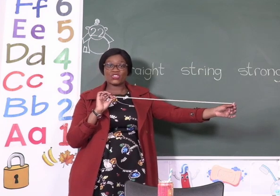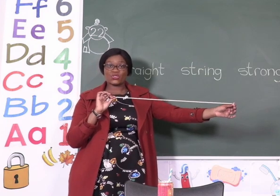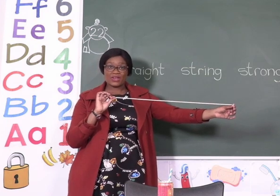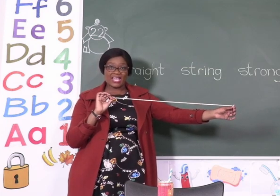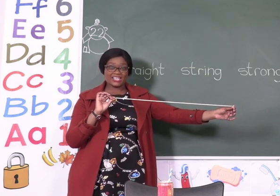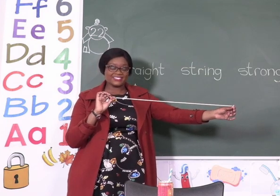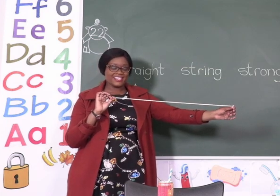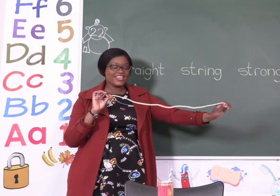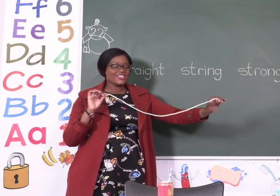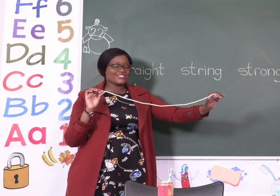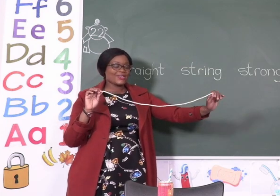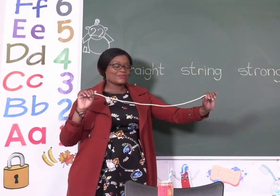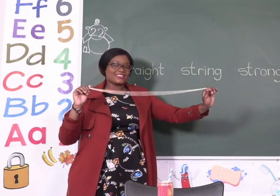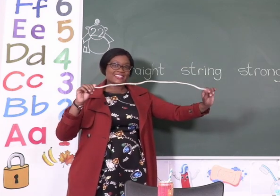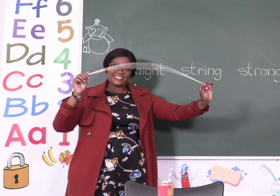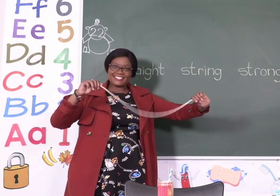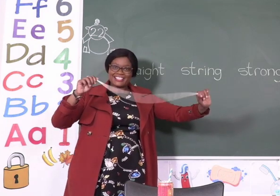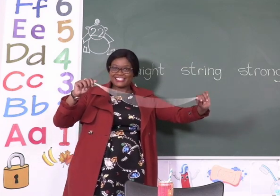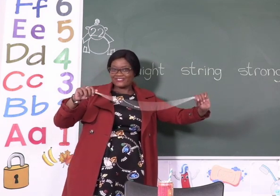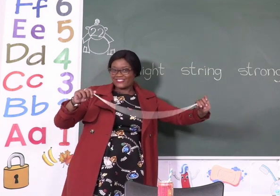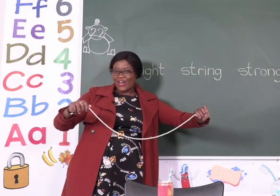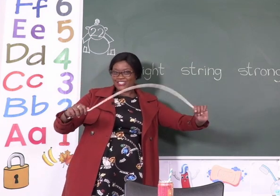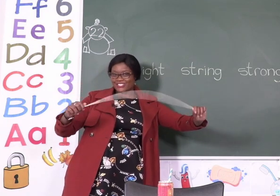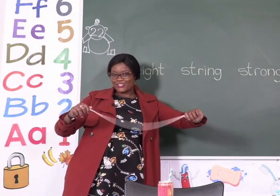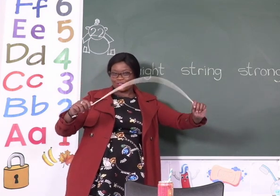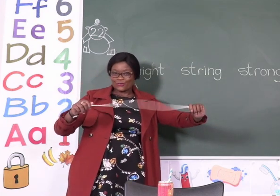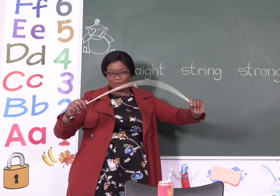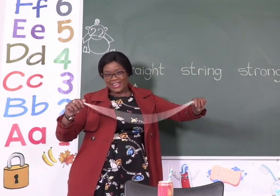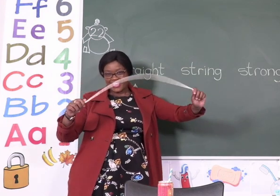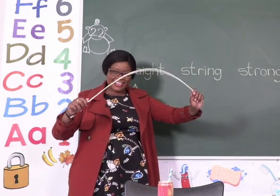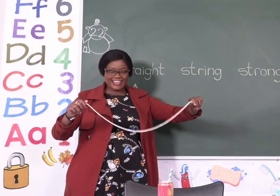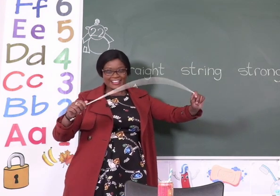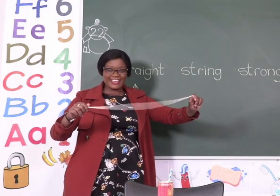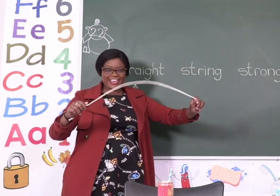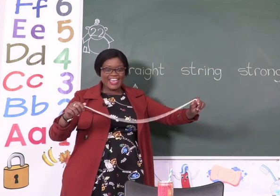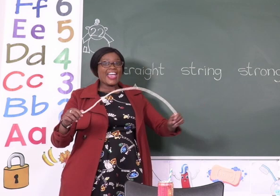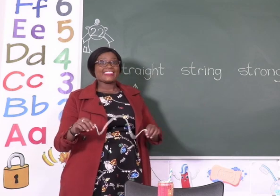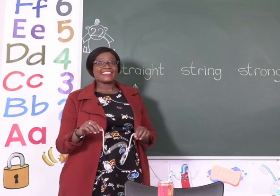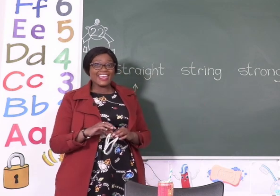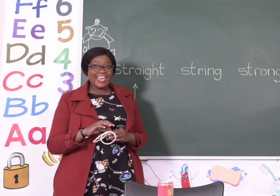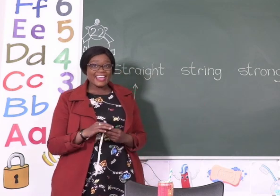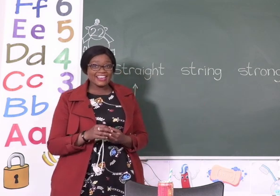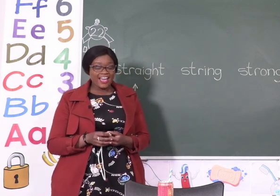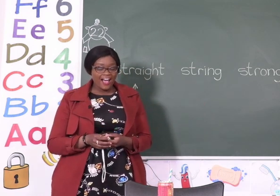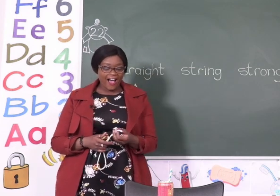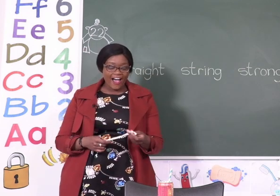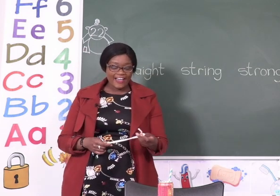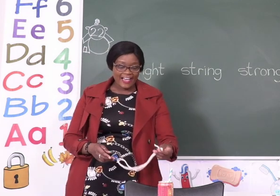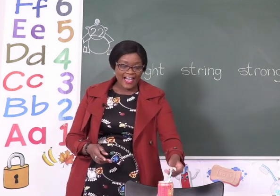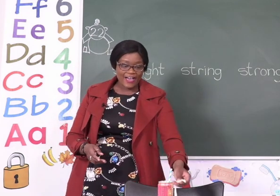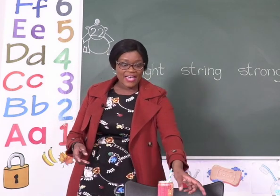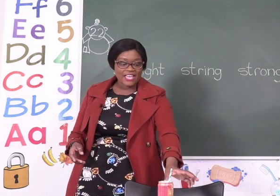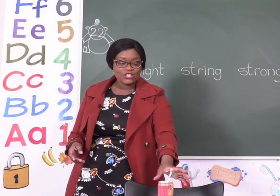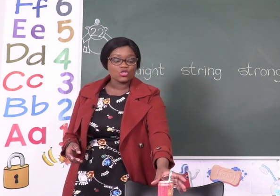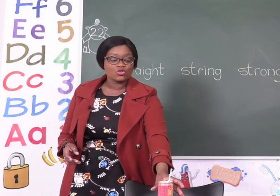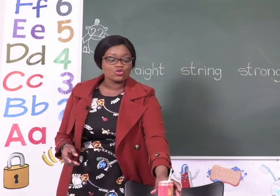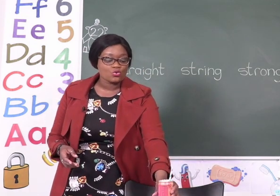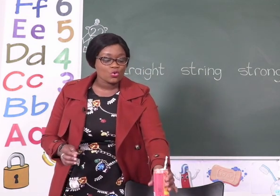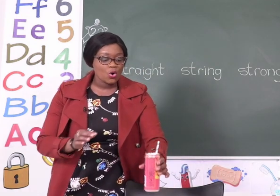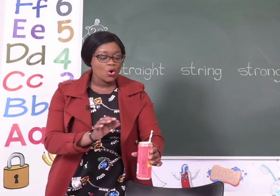for a thread. So this is my string. And then I have